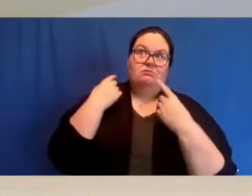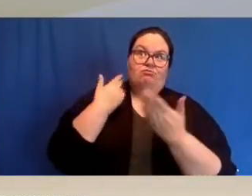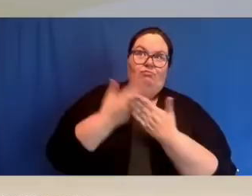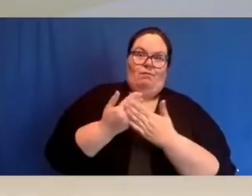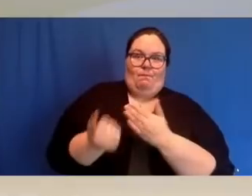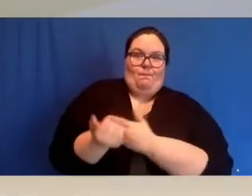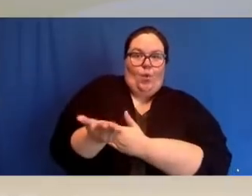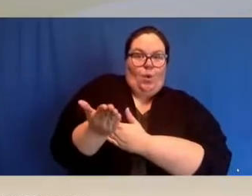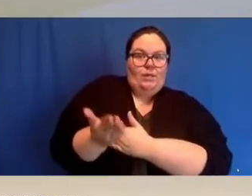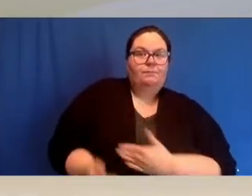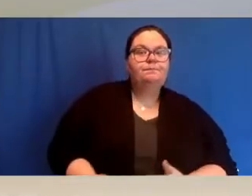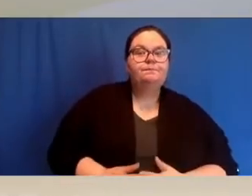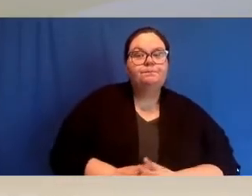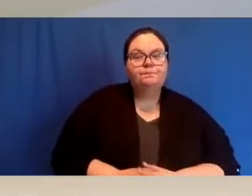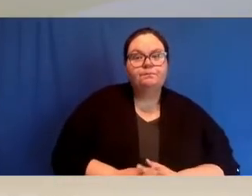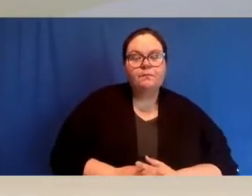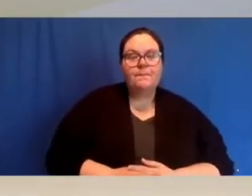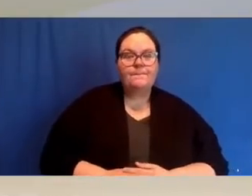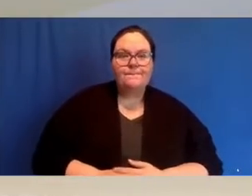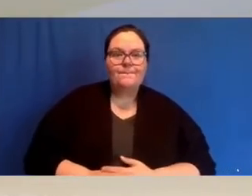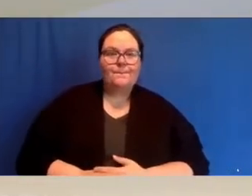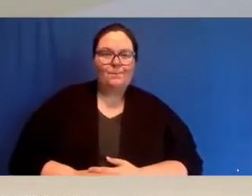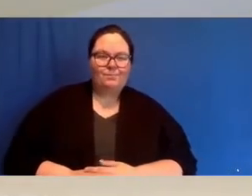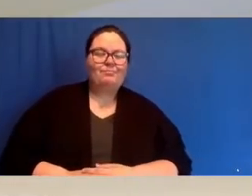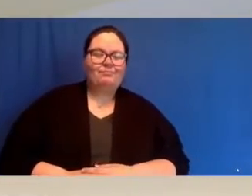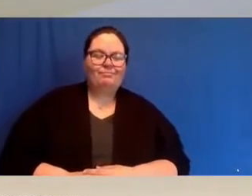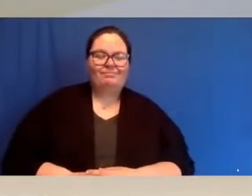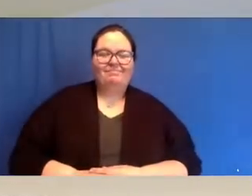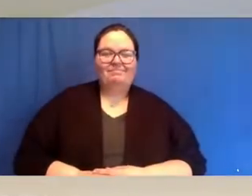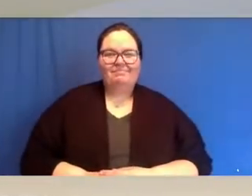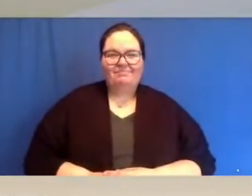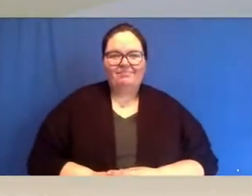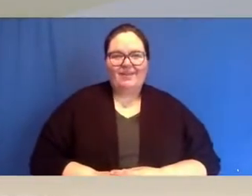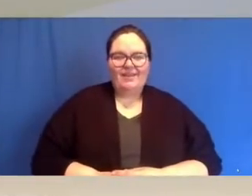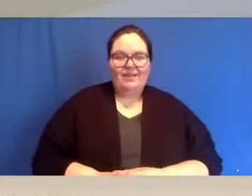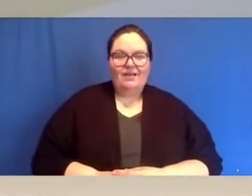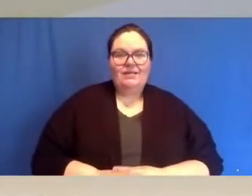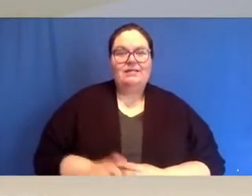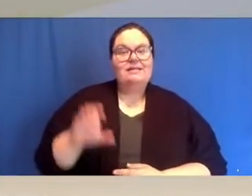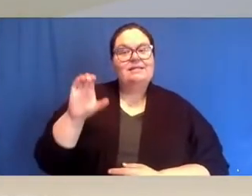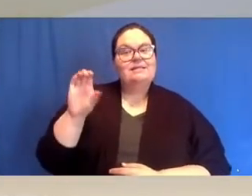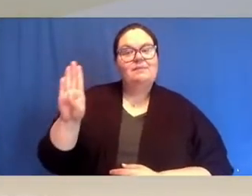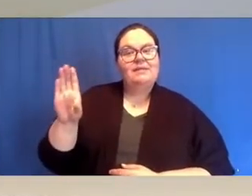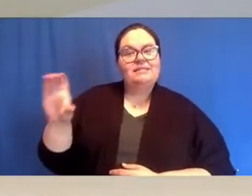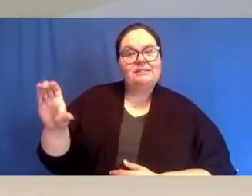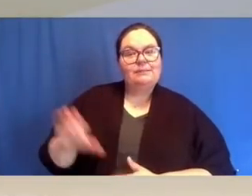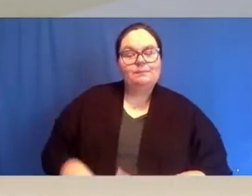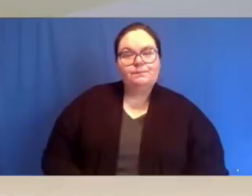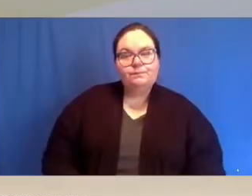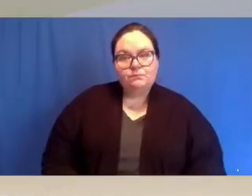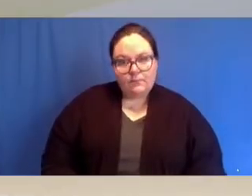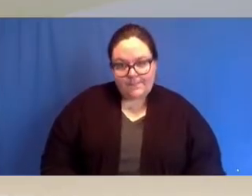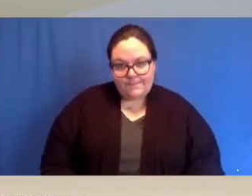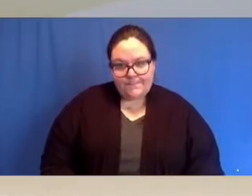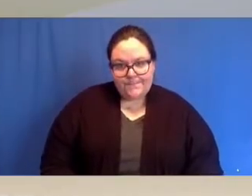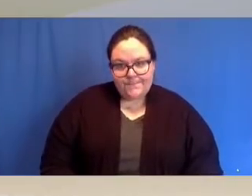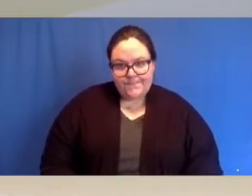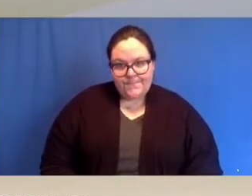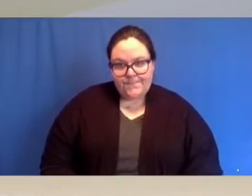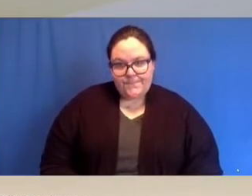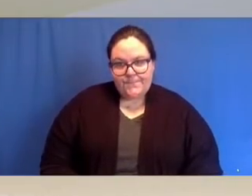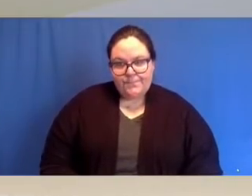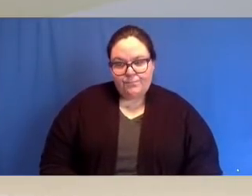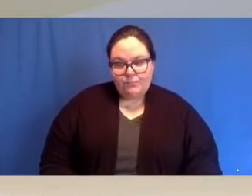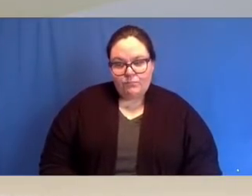morning. Great. Brittany Spencer with CBC. Now, you did